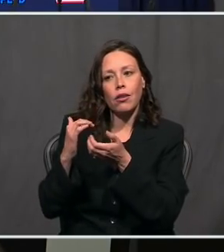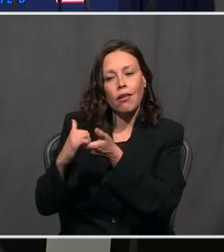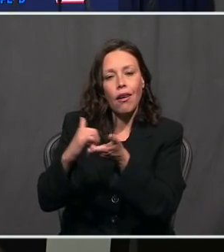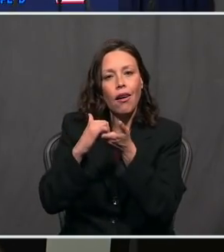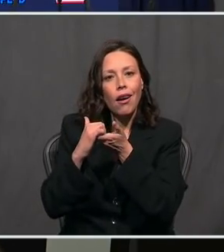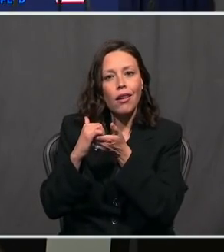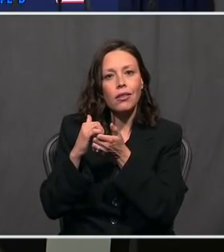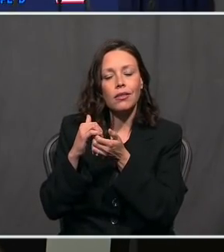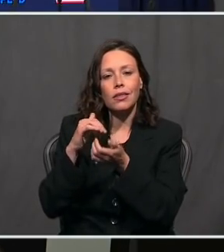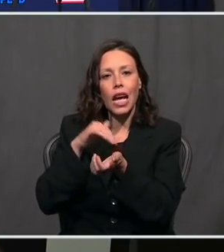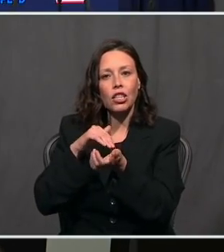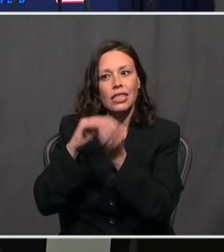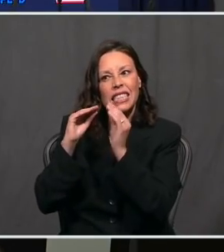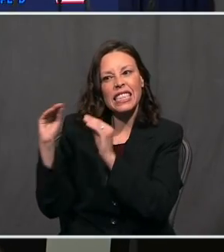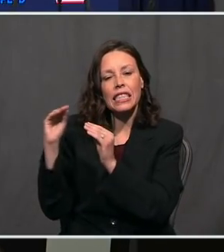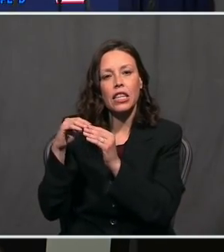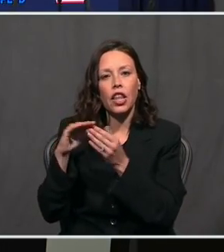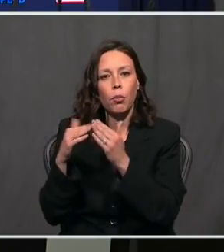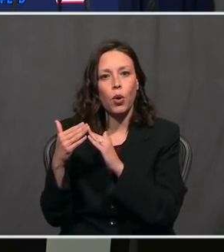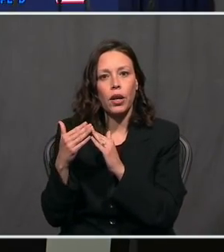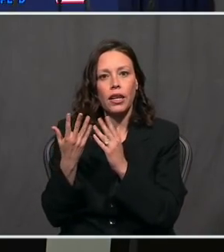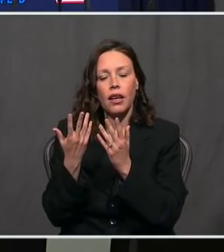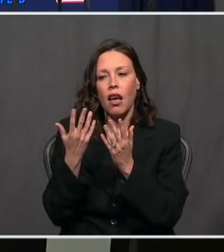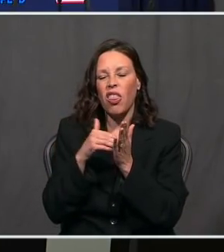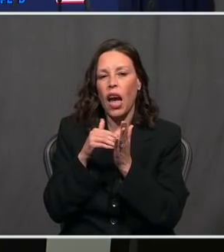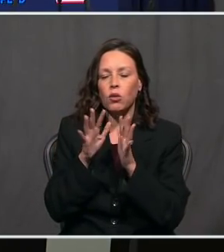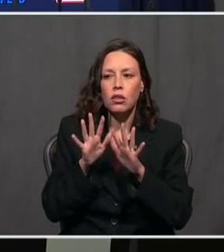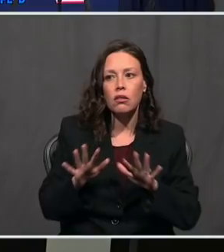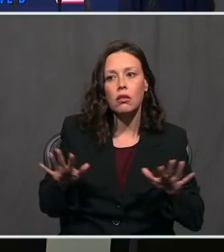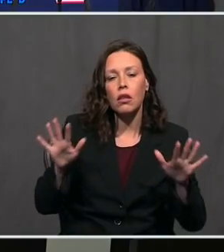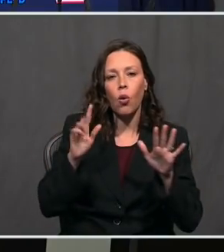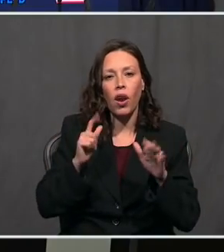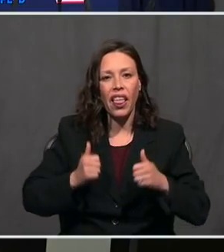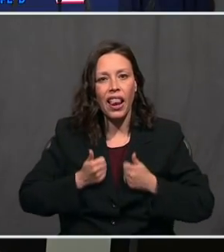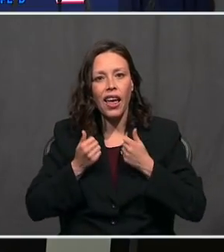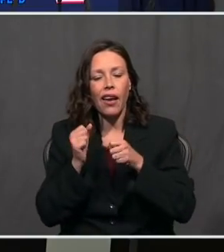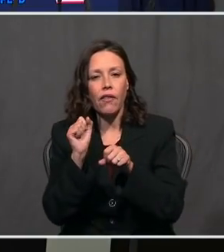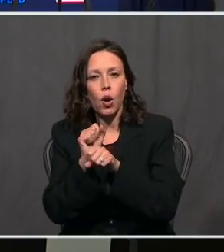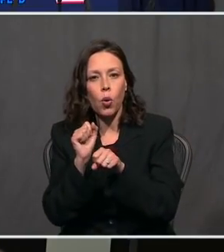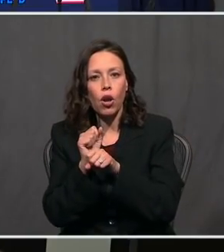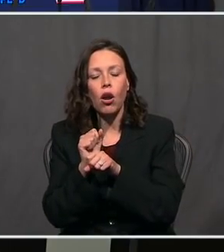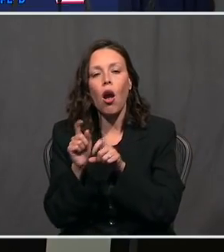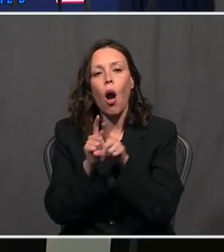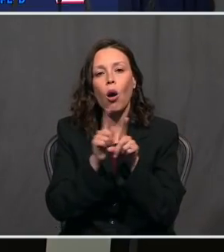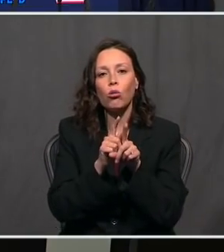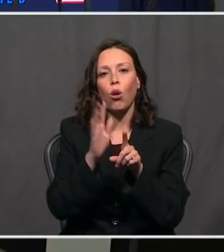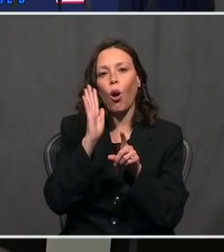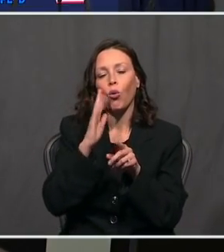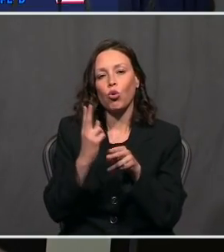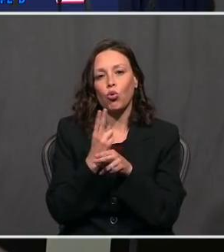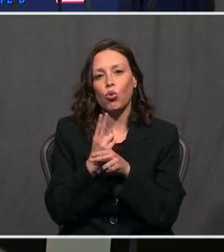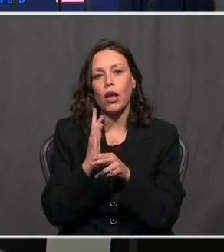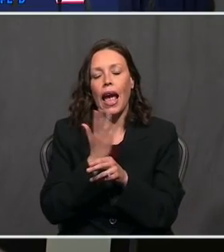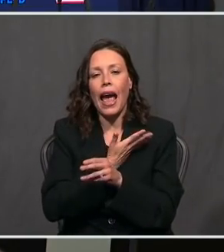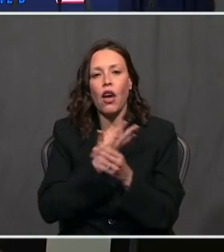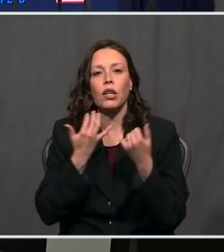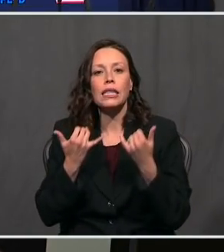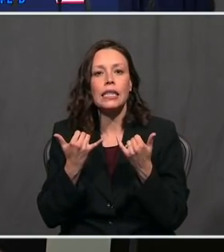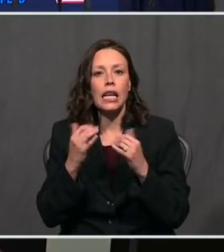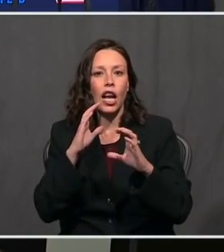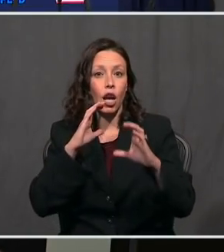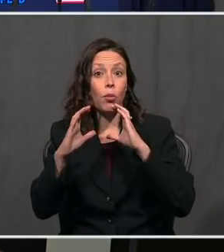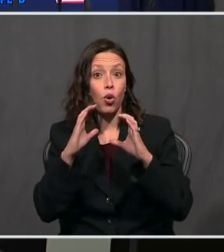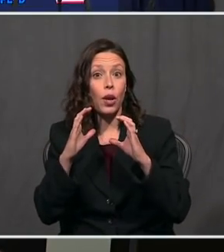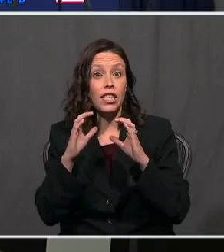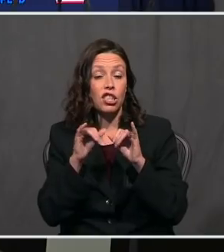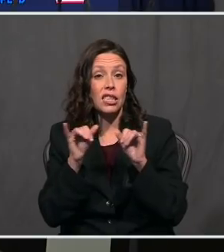community, in the thousands of communities across this country where they live and work. And we'll also be leveraging a lot of our existing